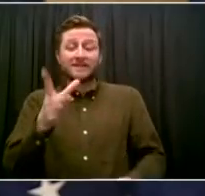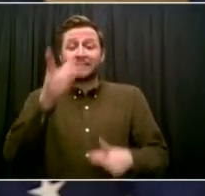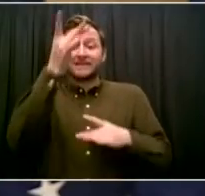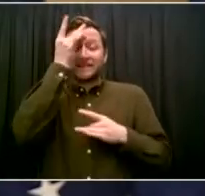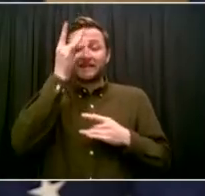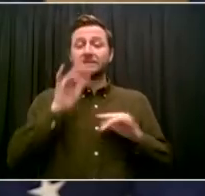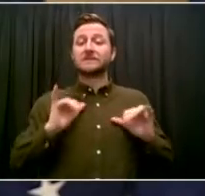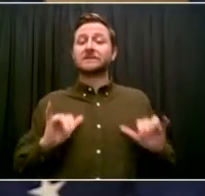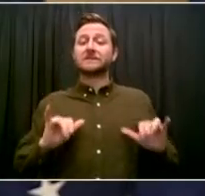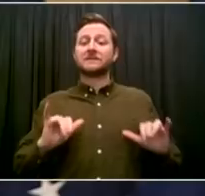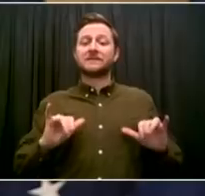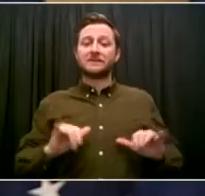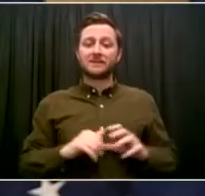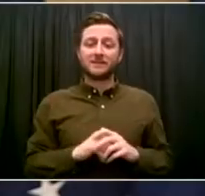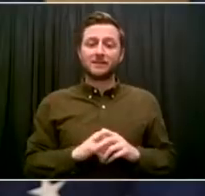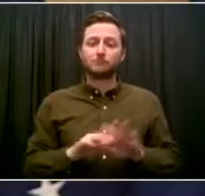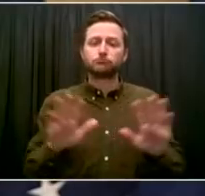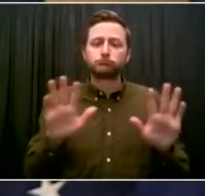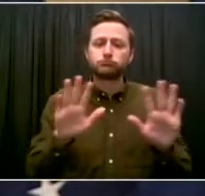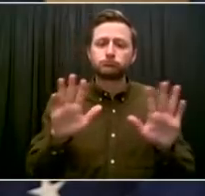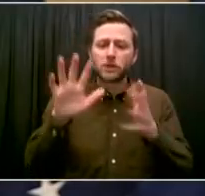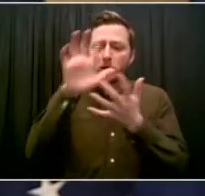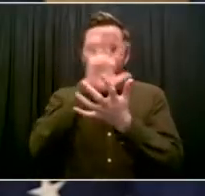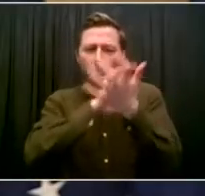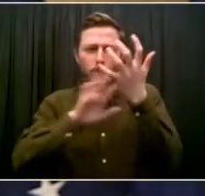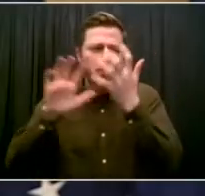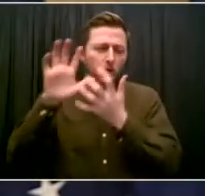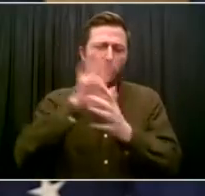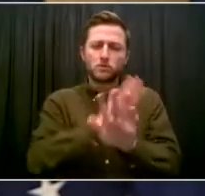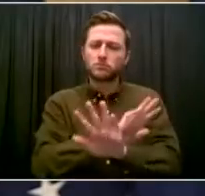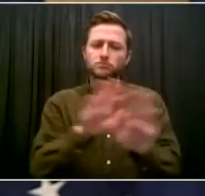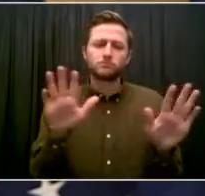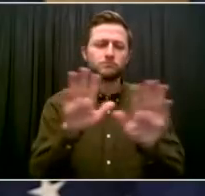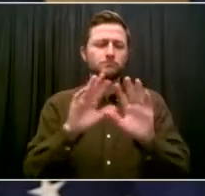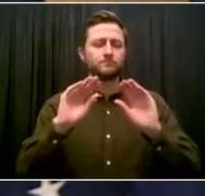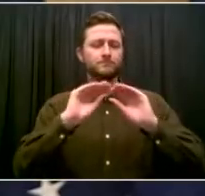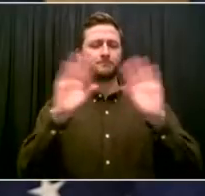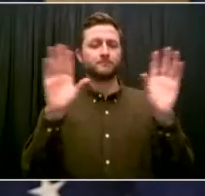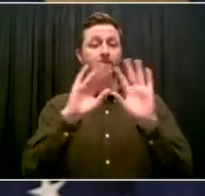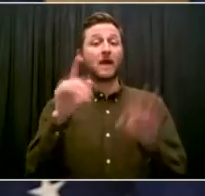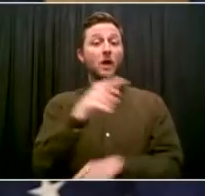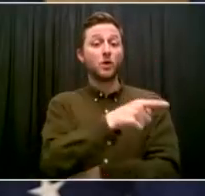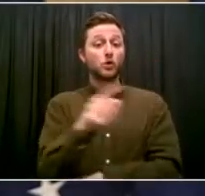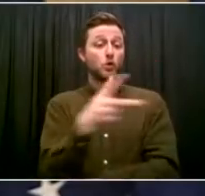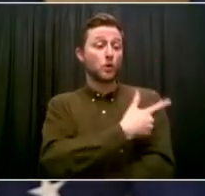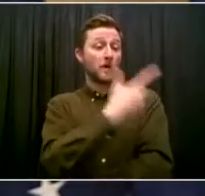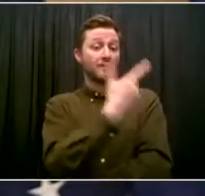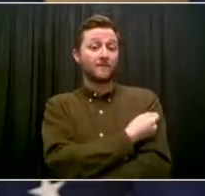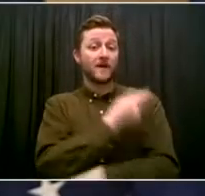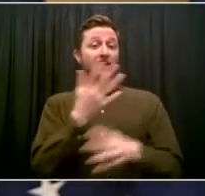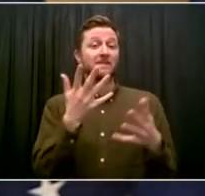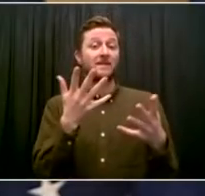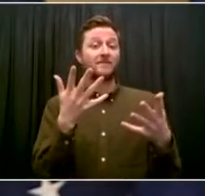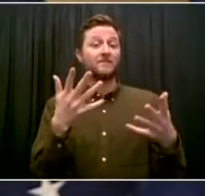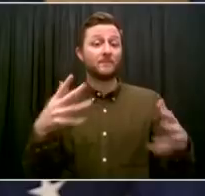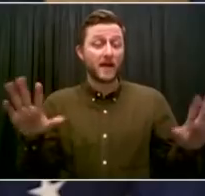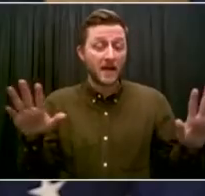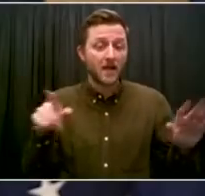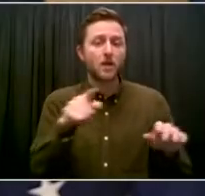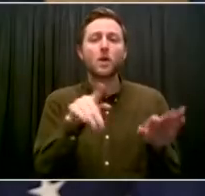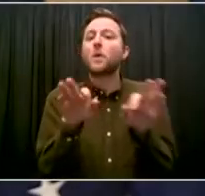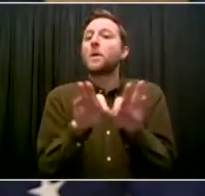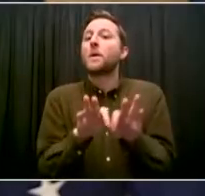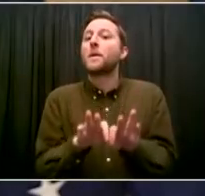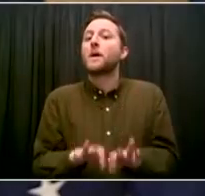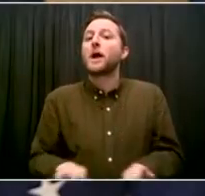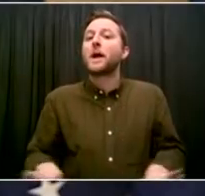isn't a cause for confusion. If you are vaccinated, you've taken the most important step to protect yourself